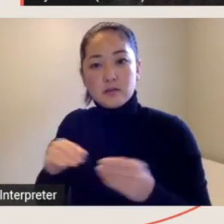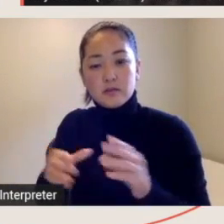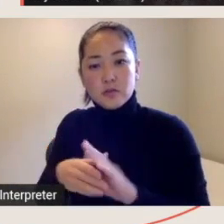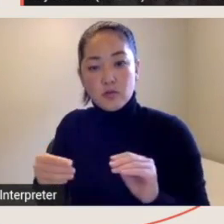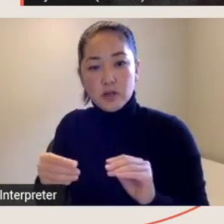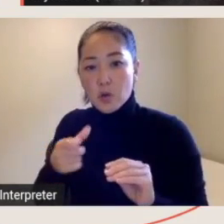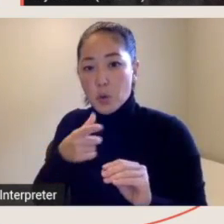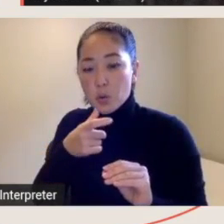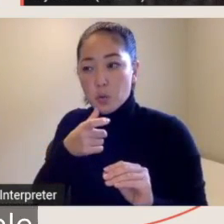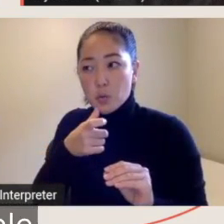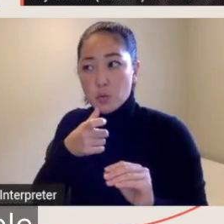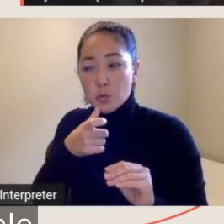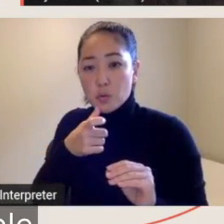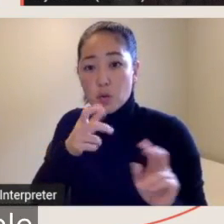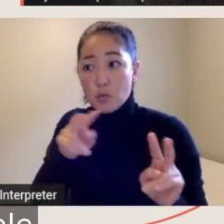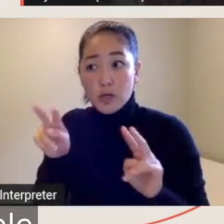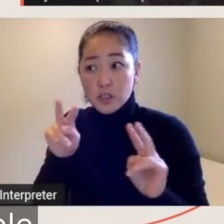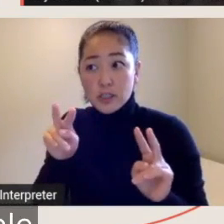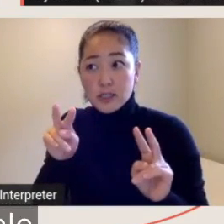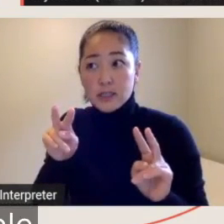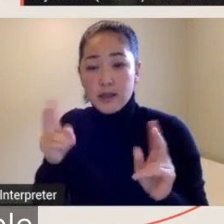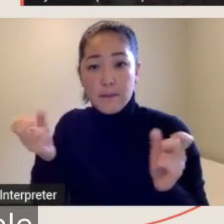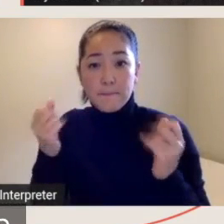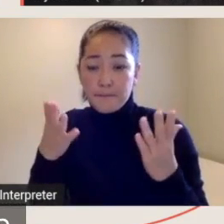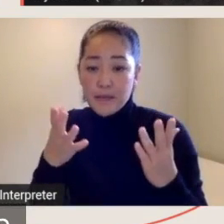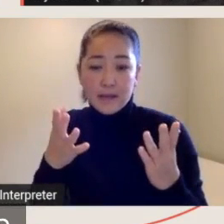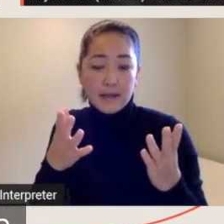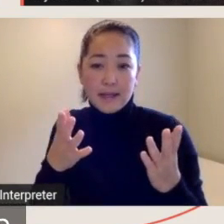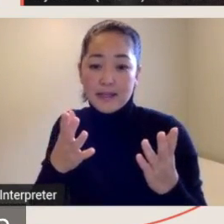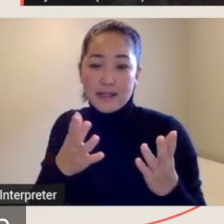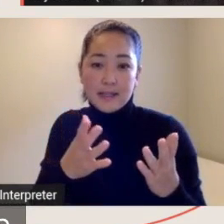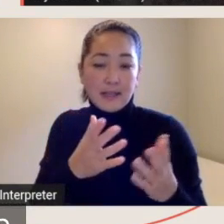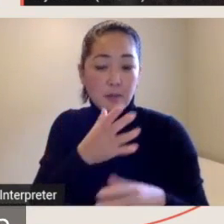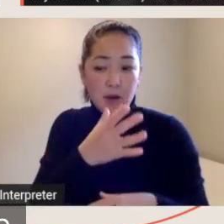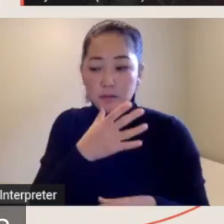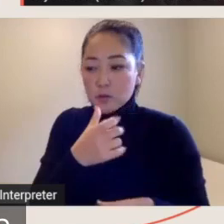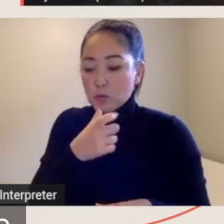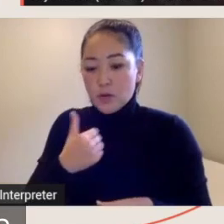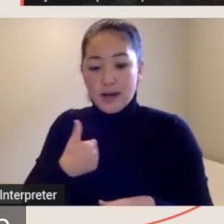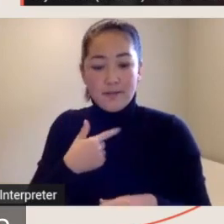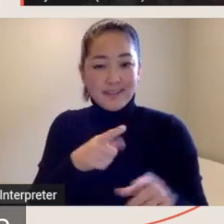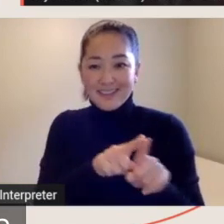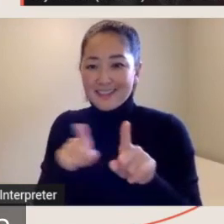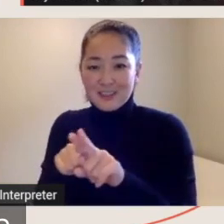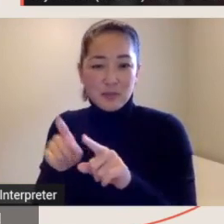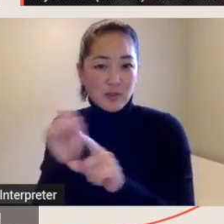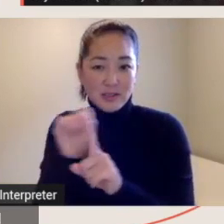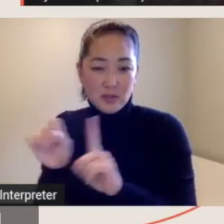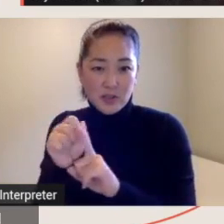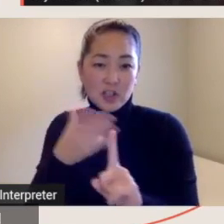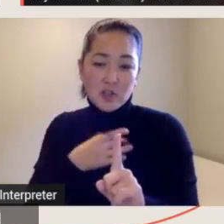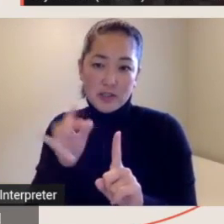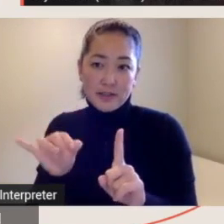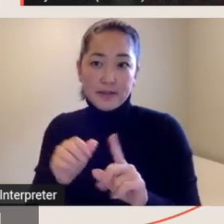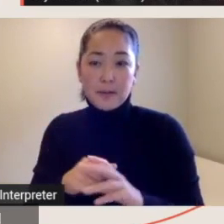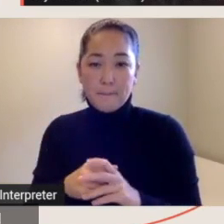whoever is watching can understand that there are many people and many mothers like her who are going through a similar kind of a situation. And